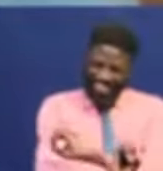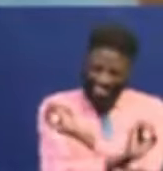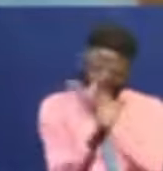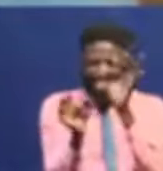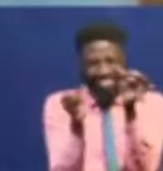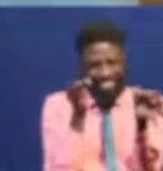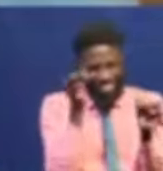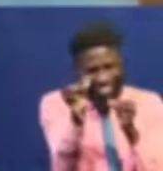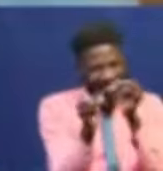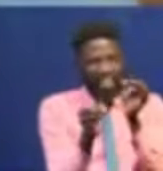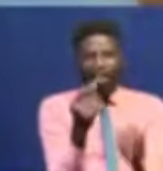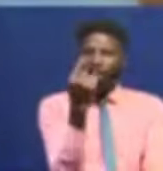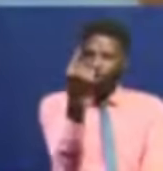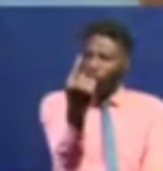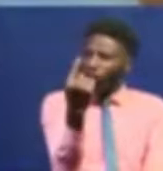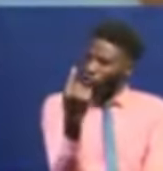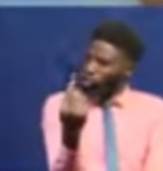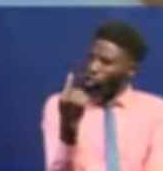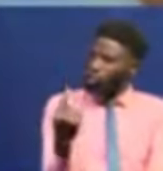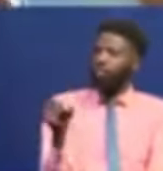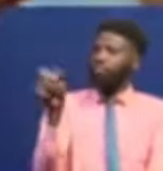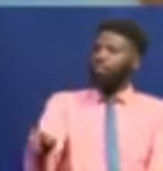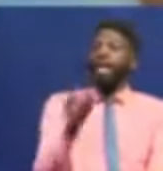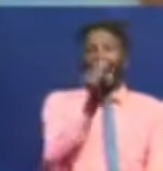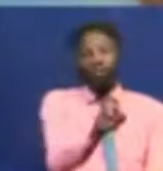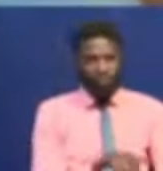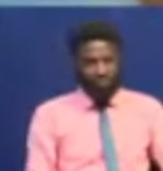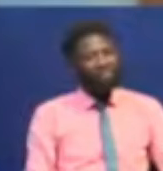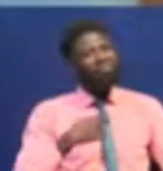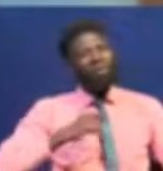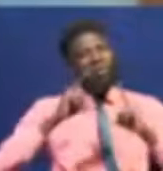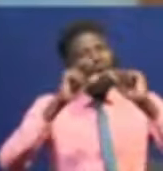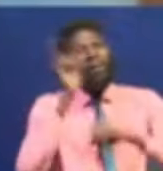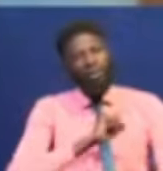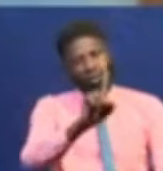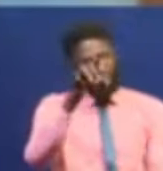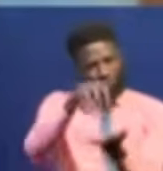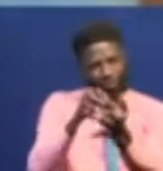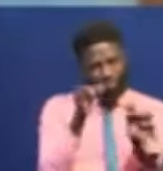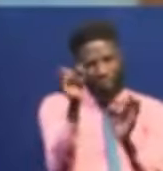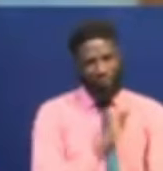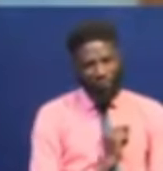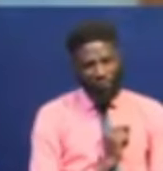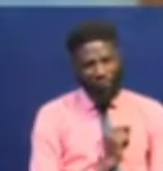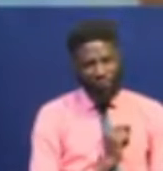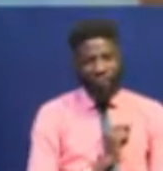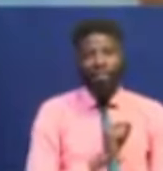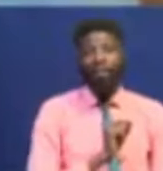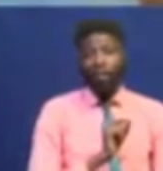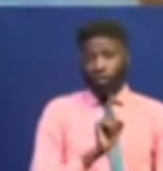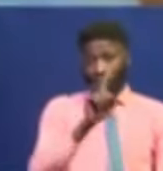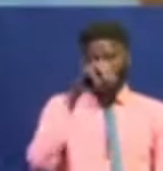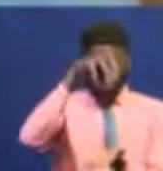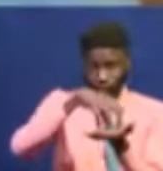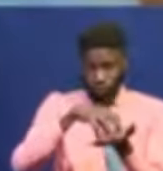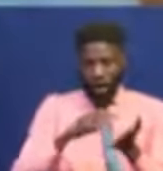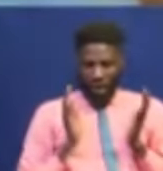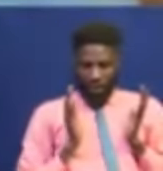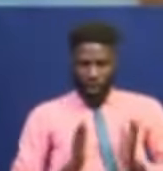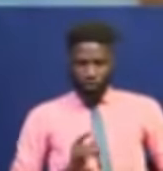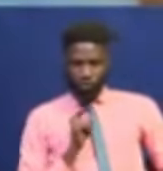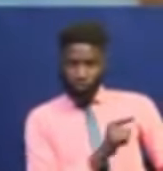for each and every one of them. I have told you one situation where somebody accosted the